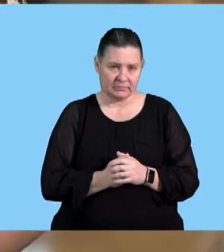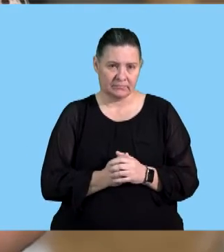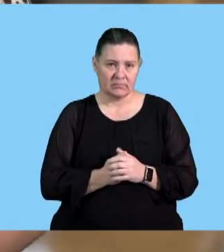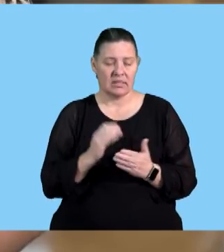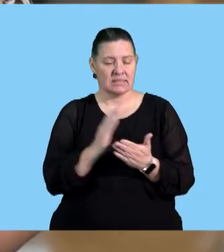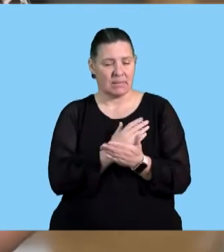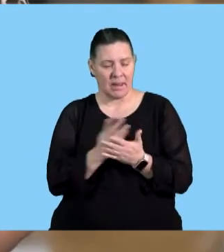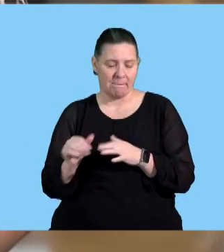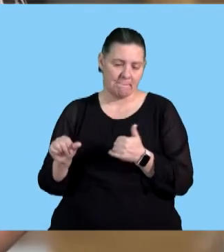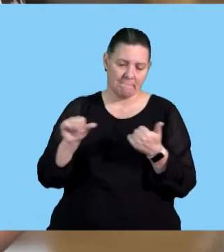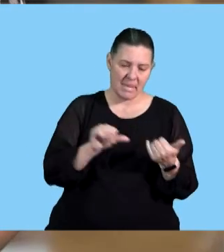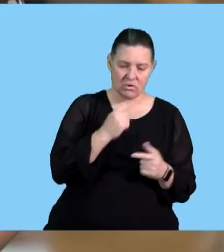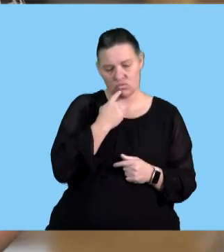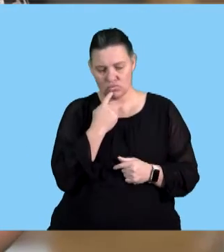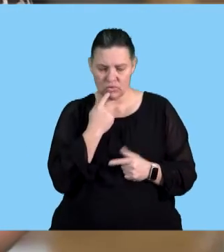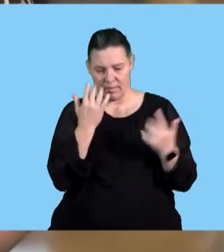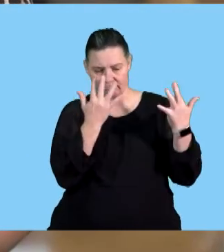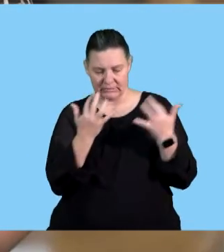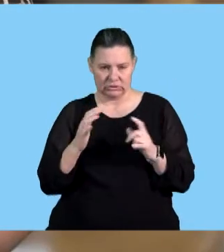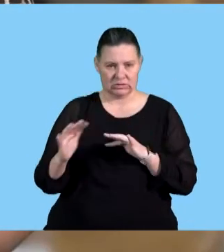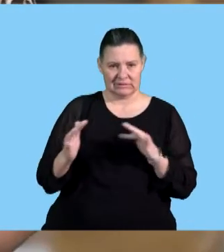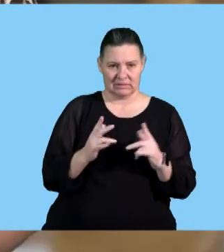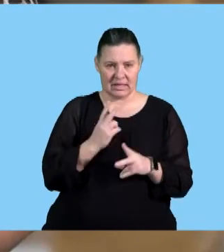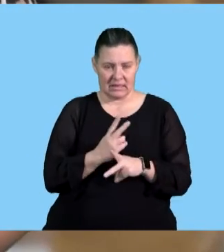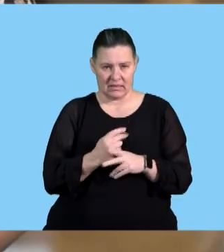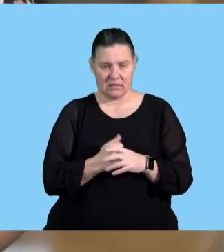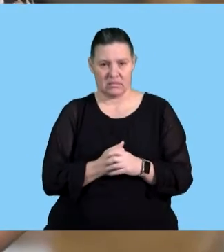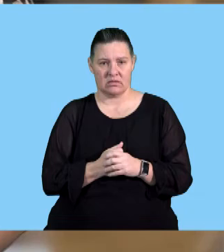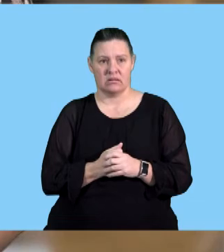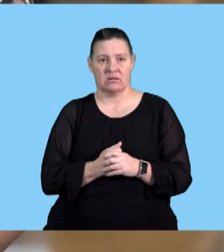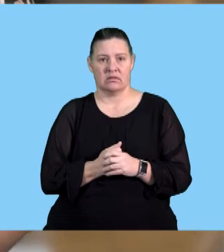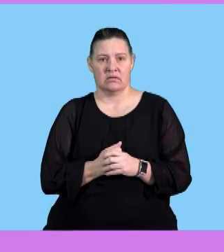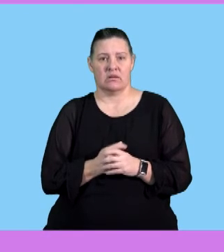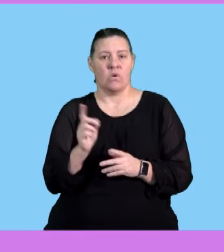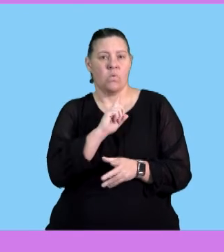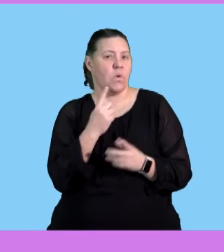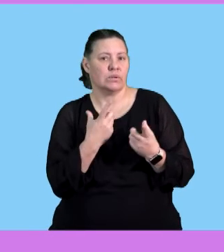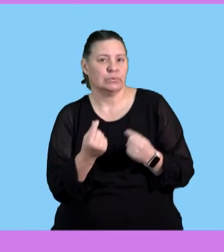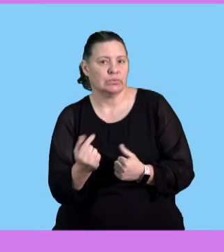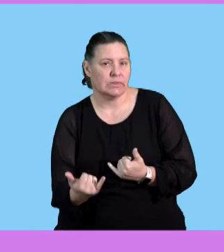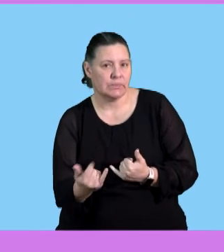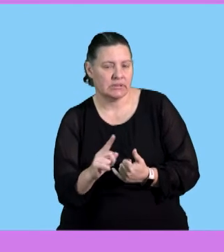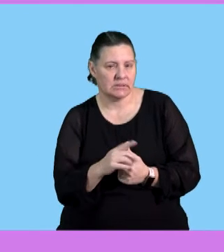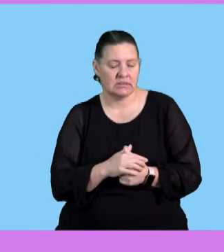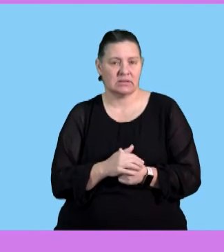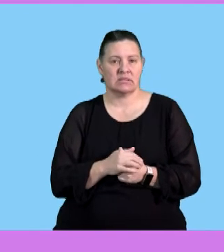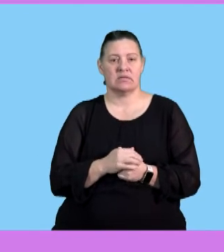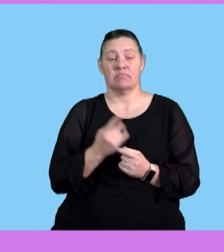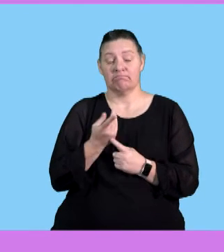as well. Sometimes you need to go back to the drawing board. What did she do